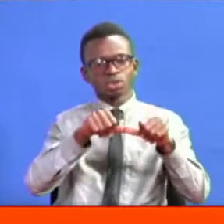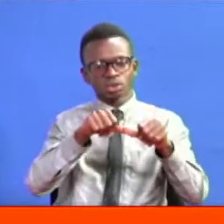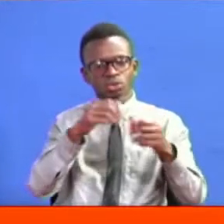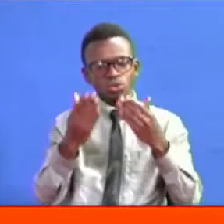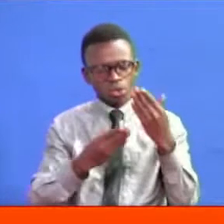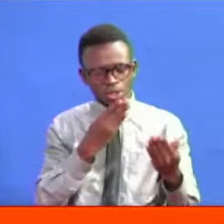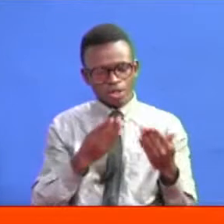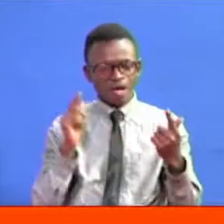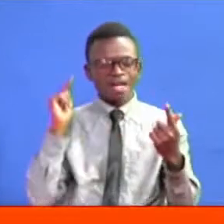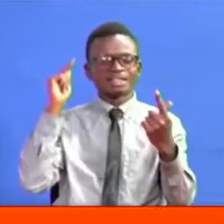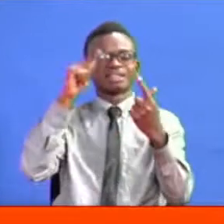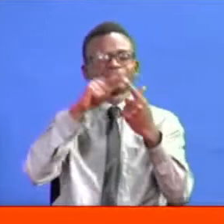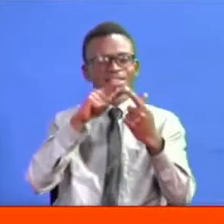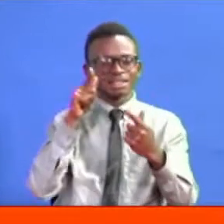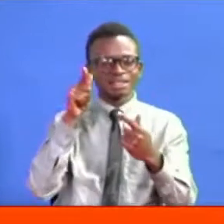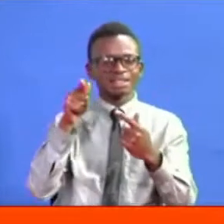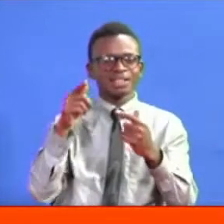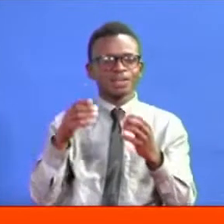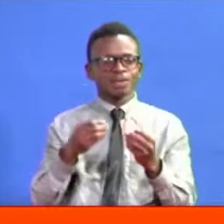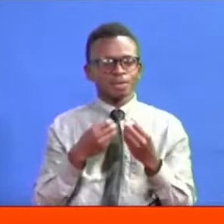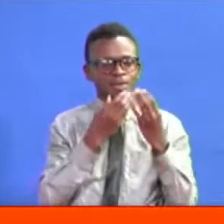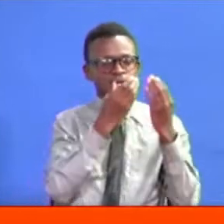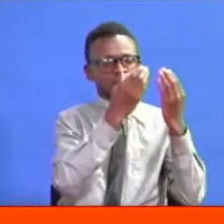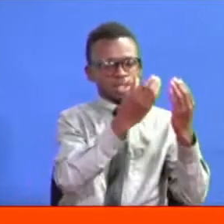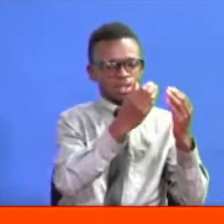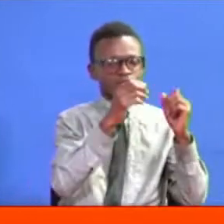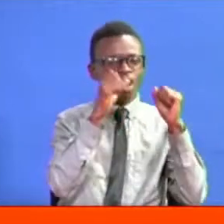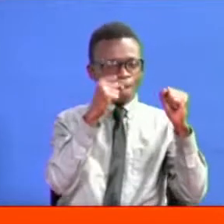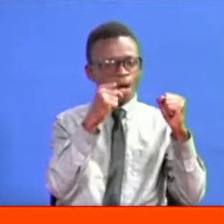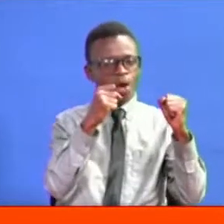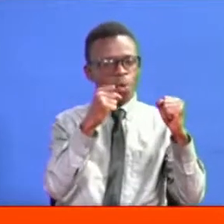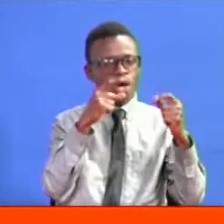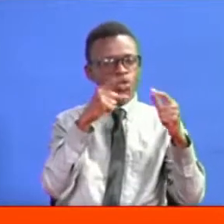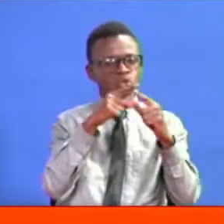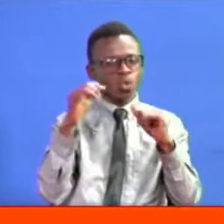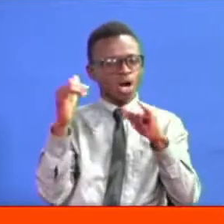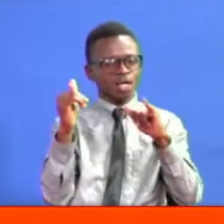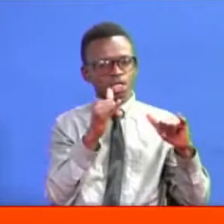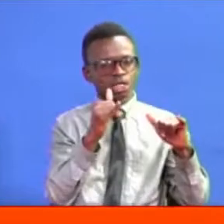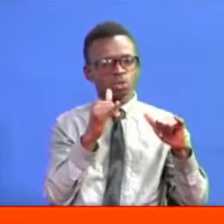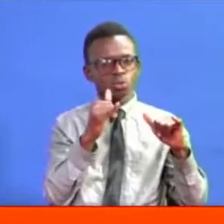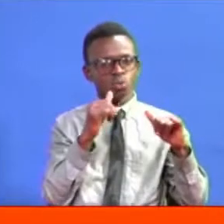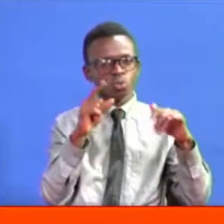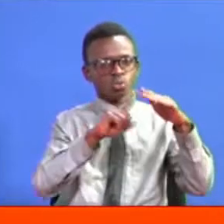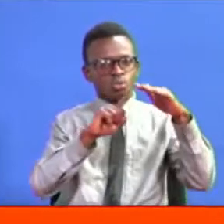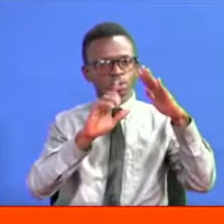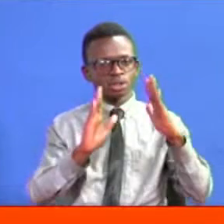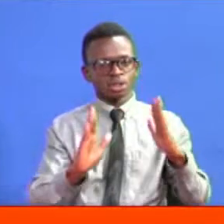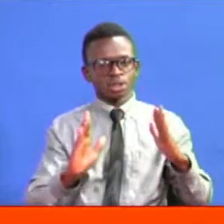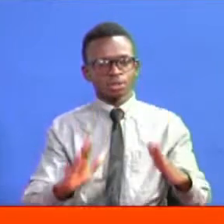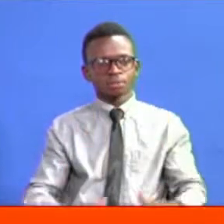until he hands over the ministry to his successor.